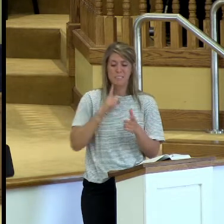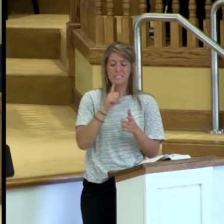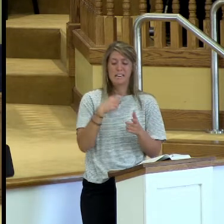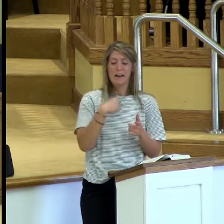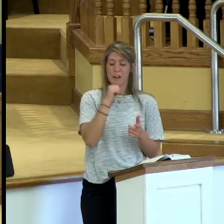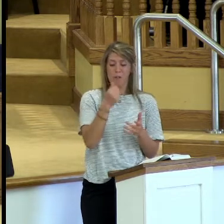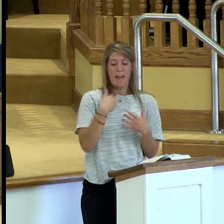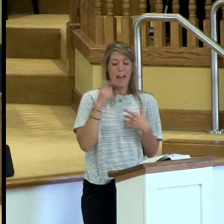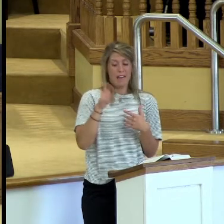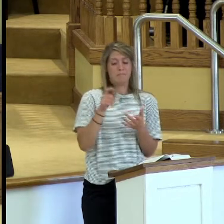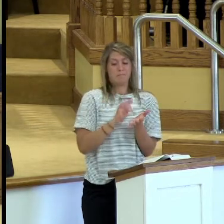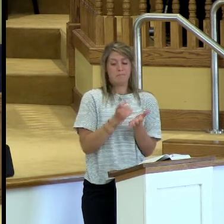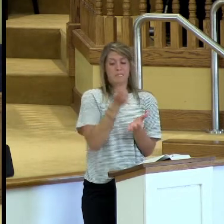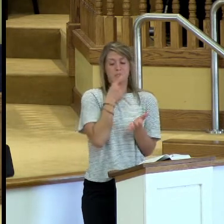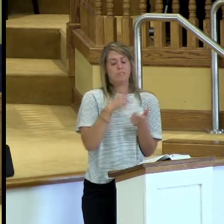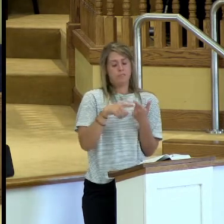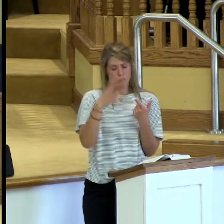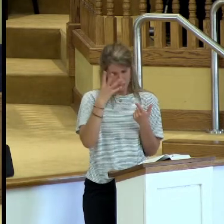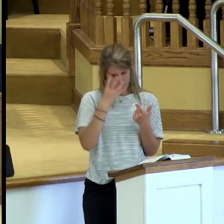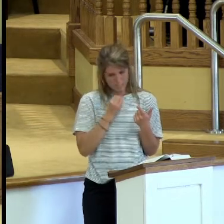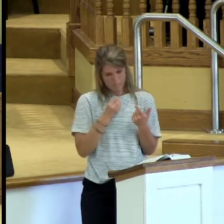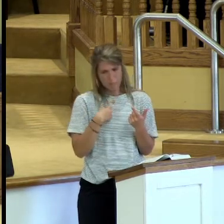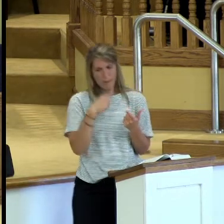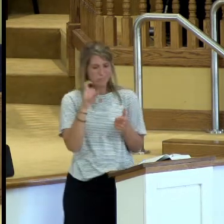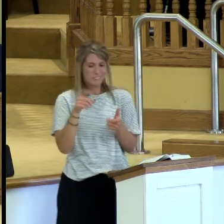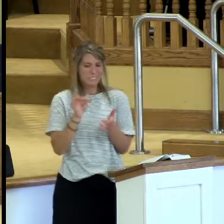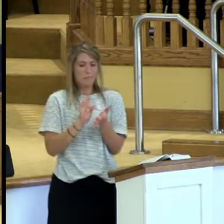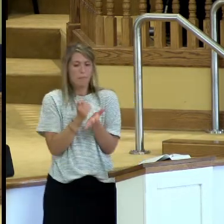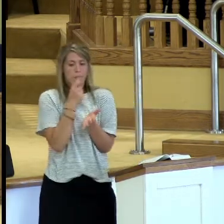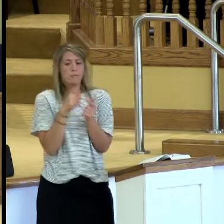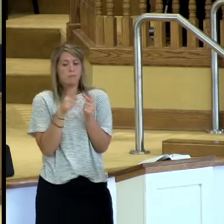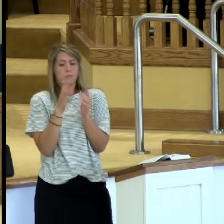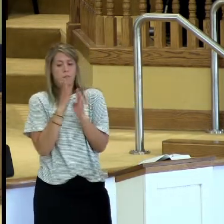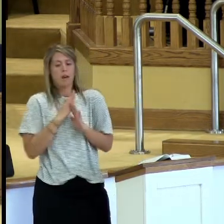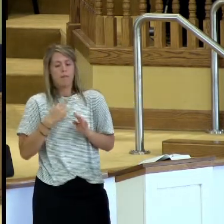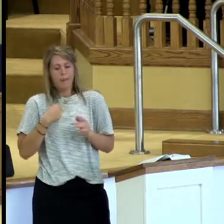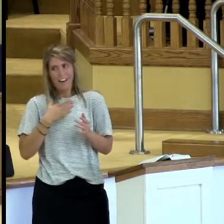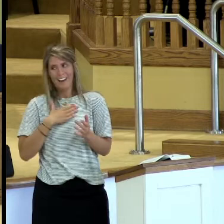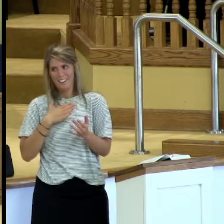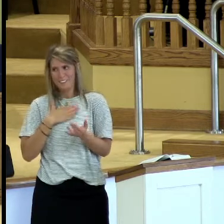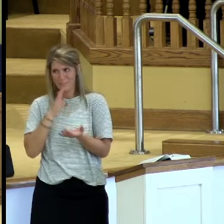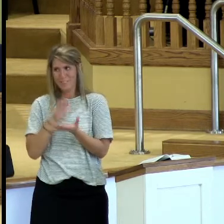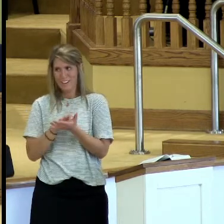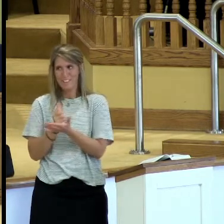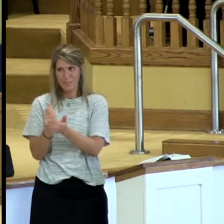pill to go to sleep. I don't take a pill to calm myself down and have a wife for that.